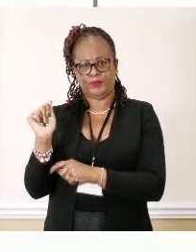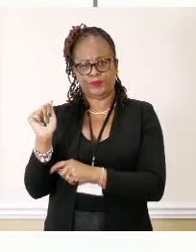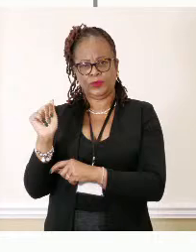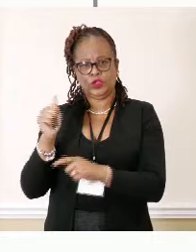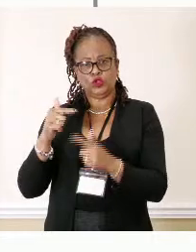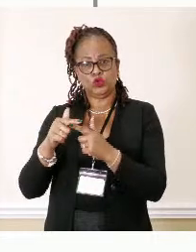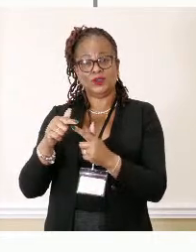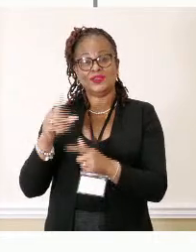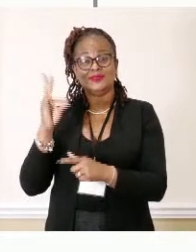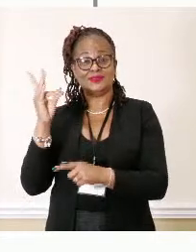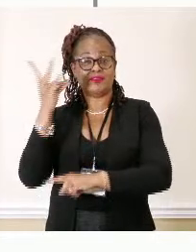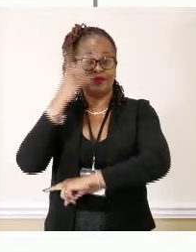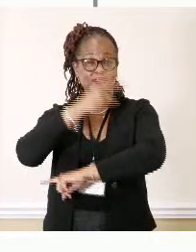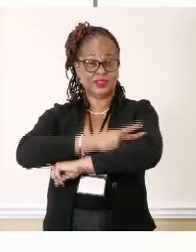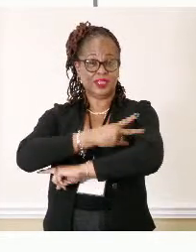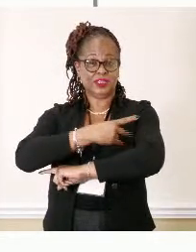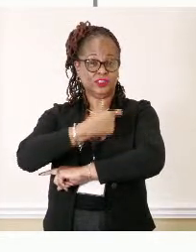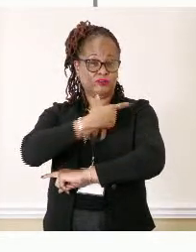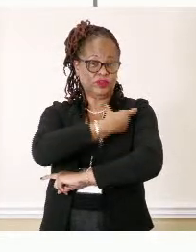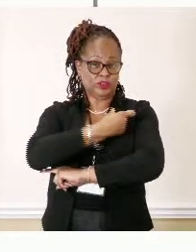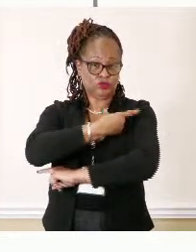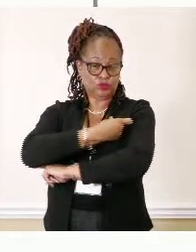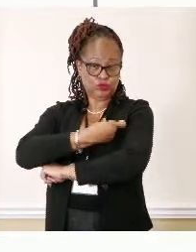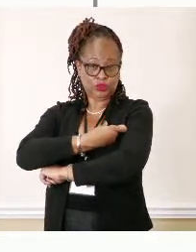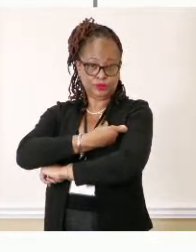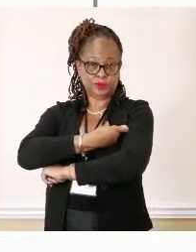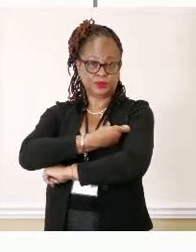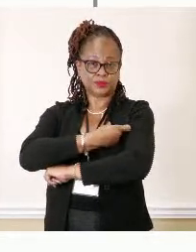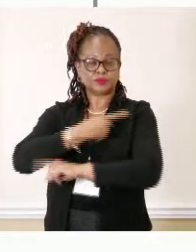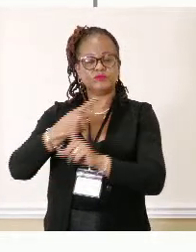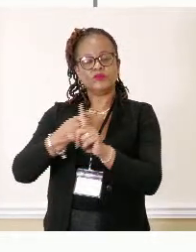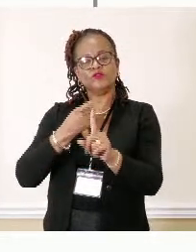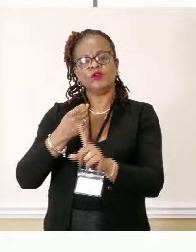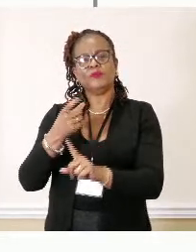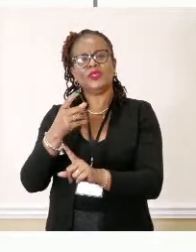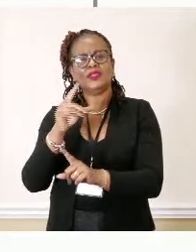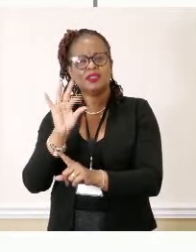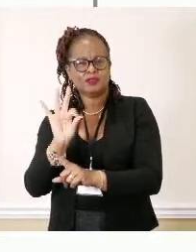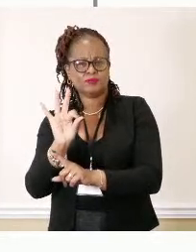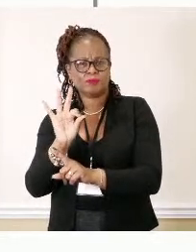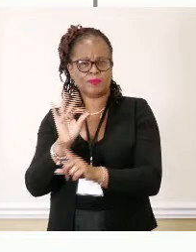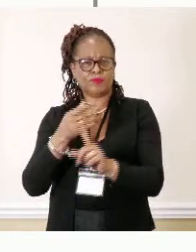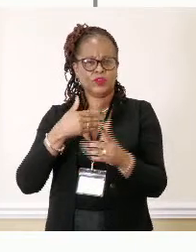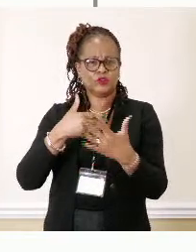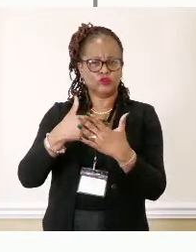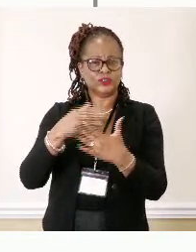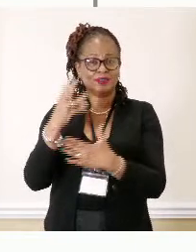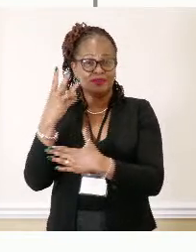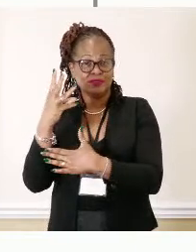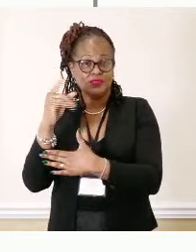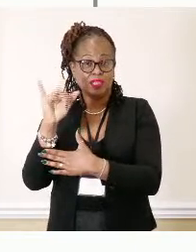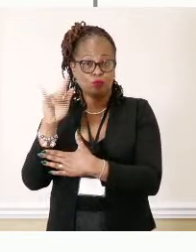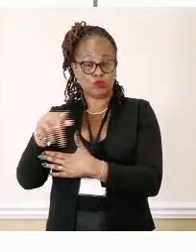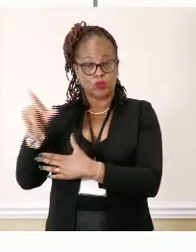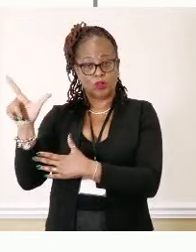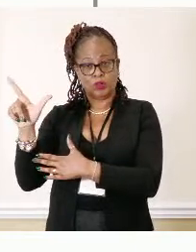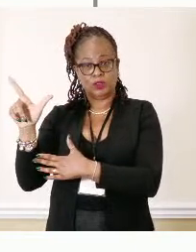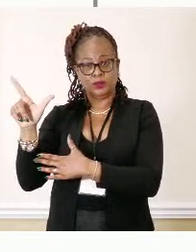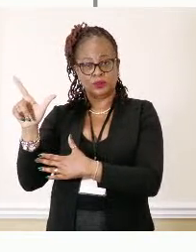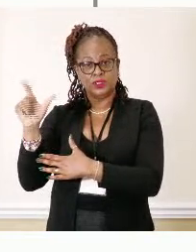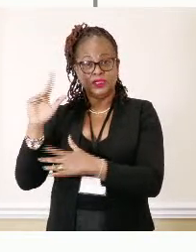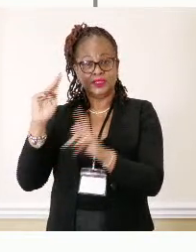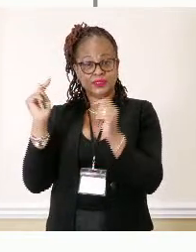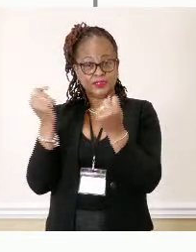During the 7 days of vaccine distribution from the 9th through the 16th of April, the